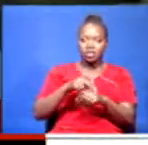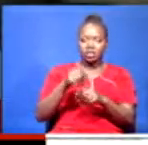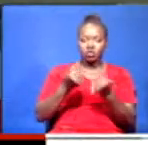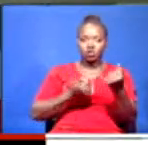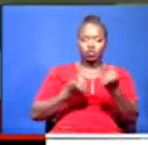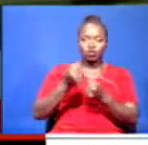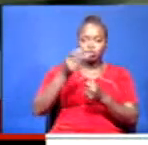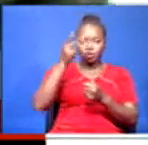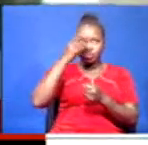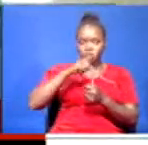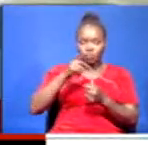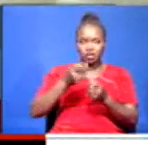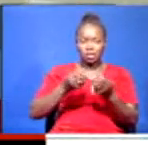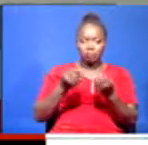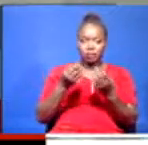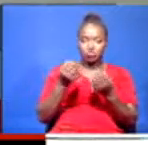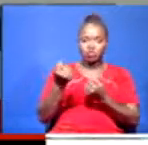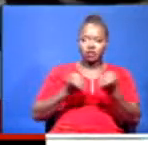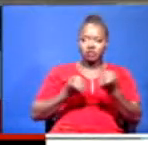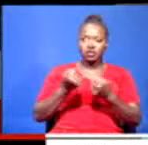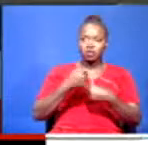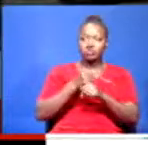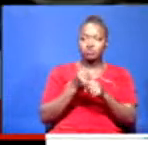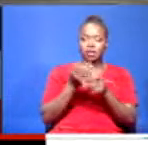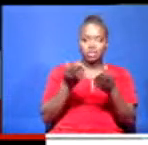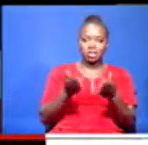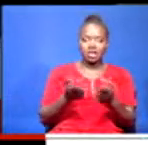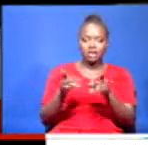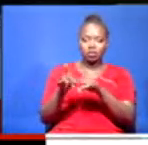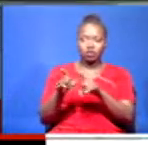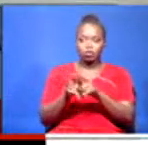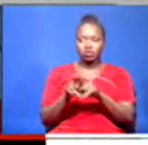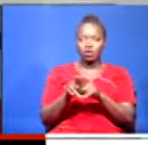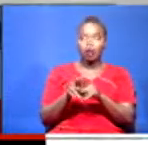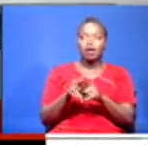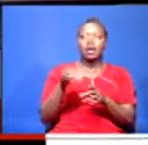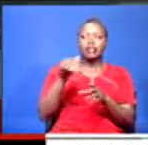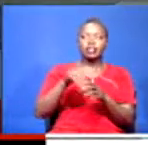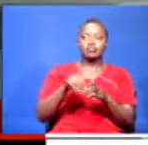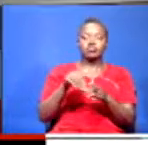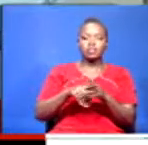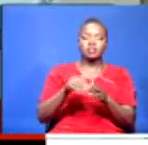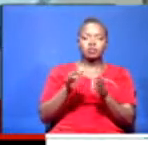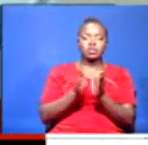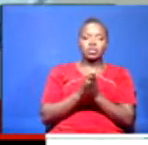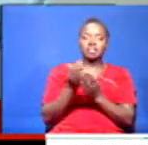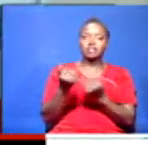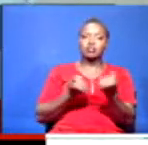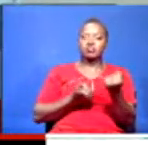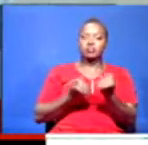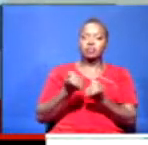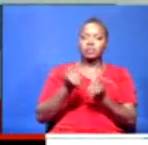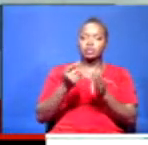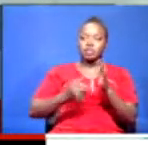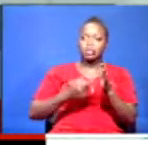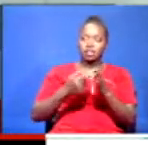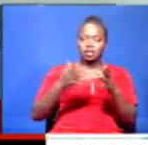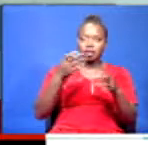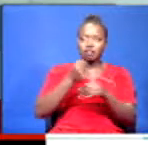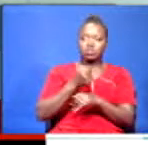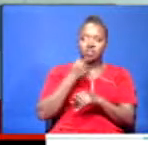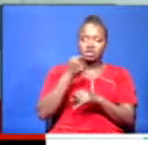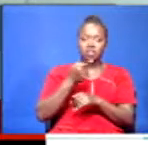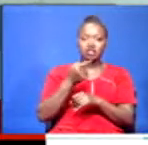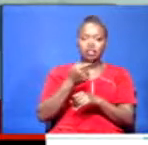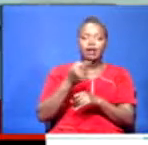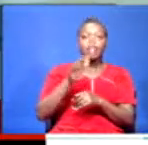increased volumes of vehicles produced locally, as well as attract investments into the automotive industry. The association says that the local